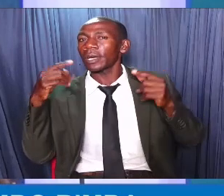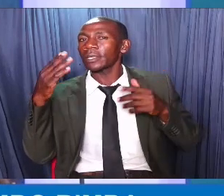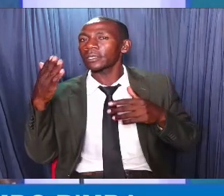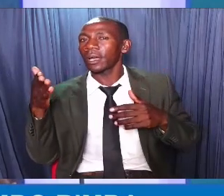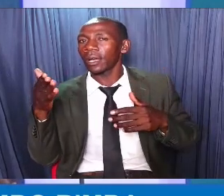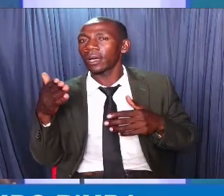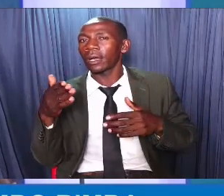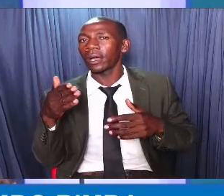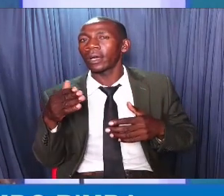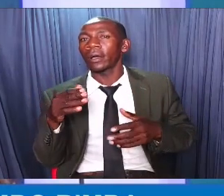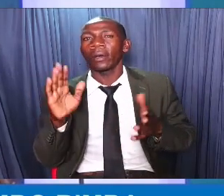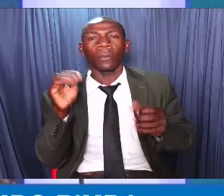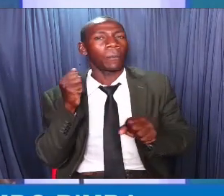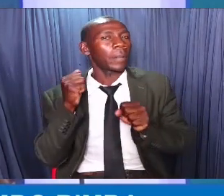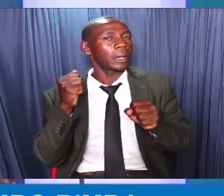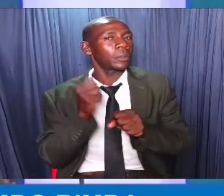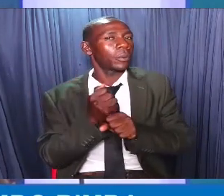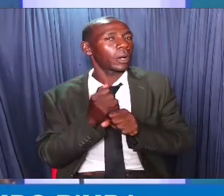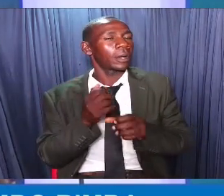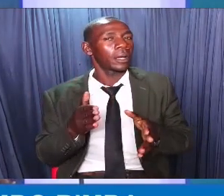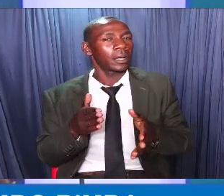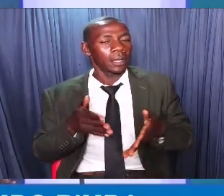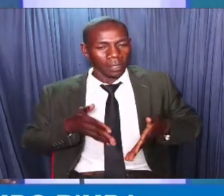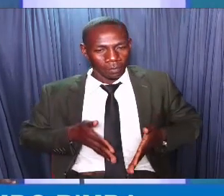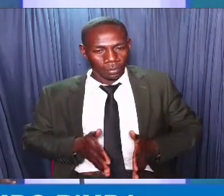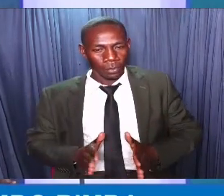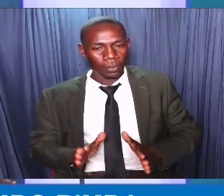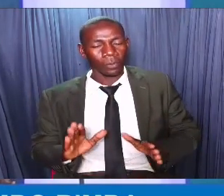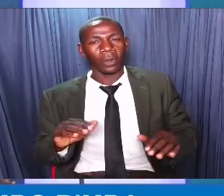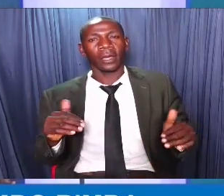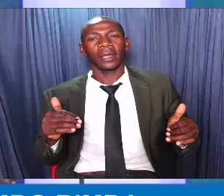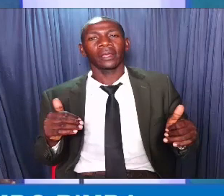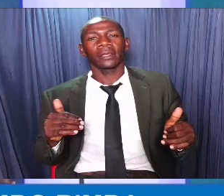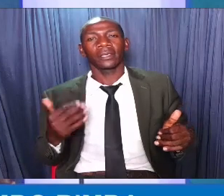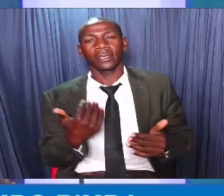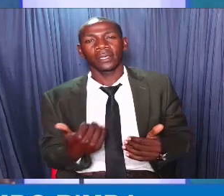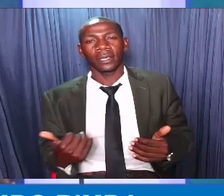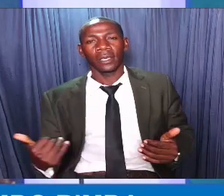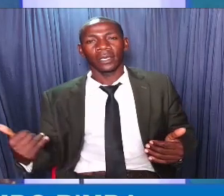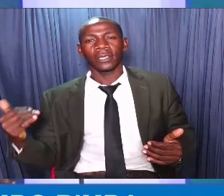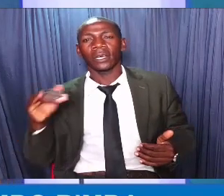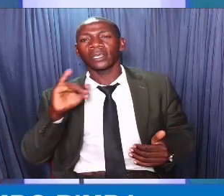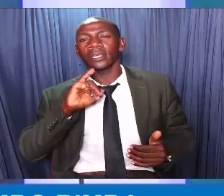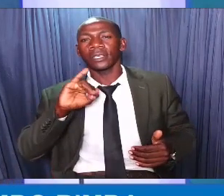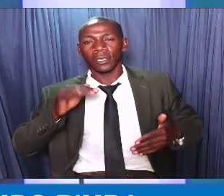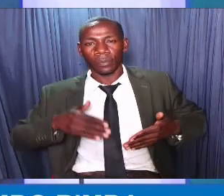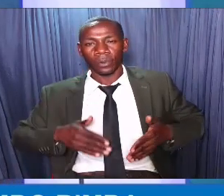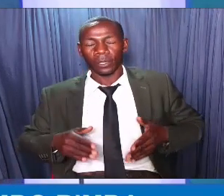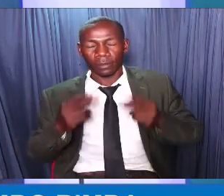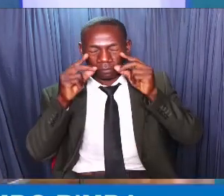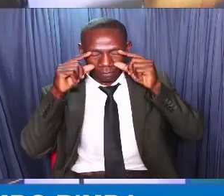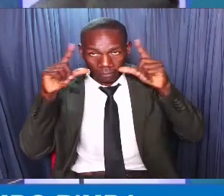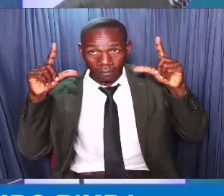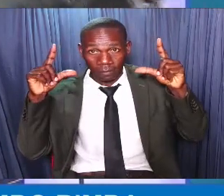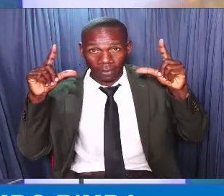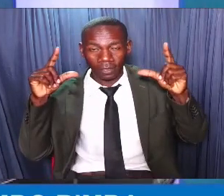and said, pastor. Una muujiza huko. There's a miracle here. Mwana amezaliwa. The child has been born. Amezaliwa na tayari amefungua macho. And already